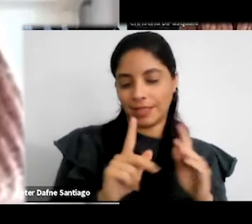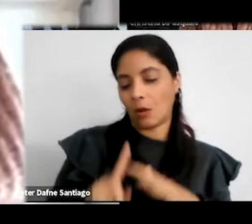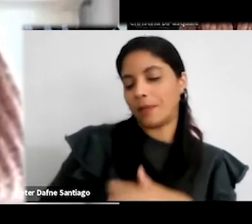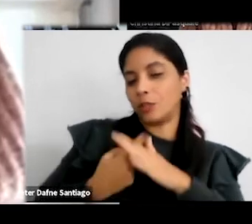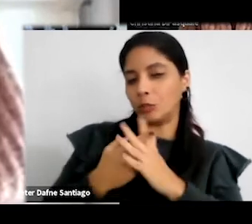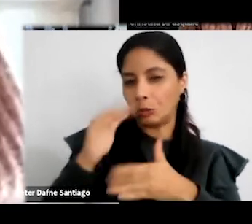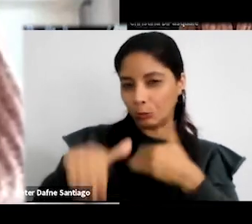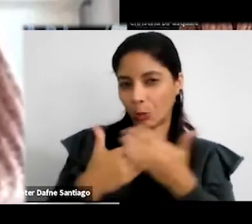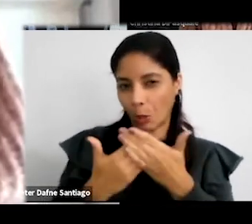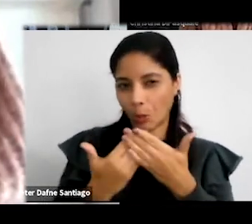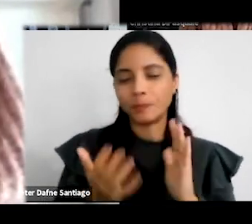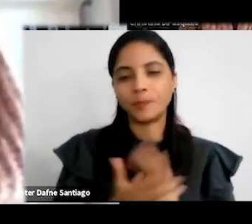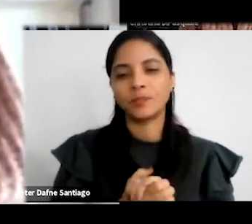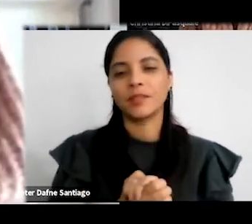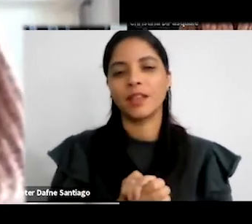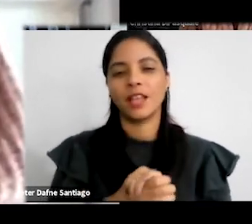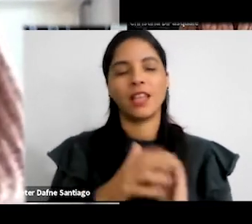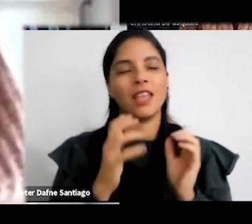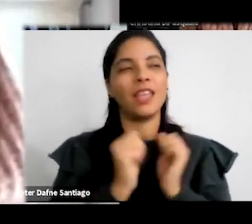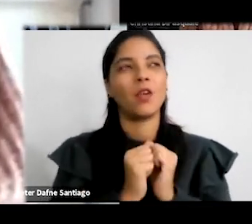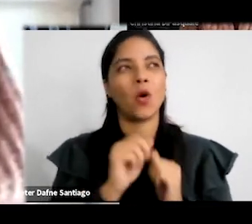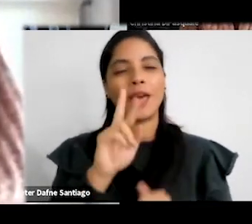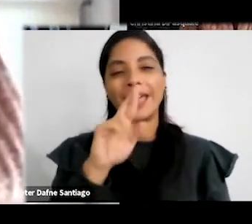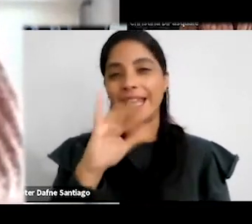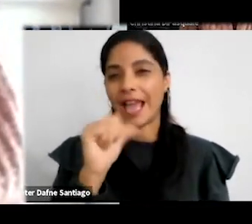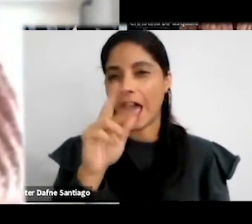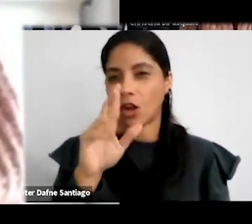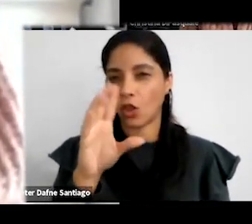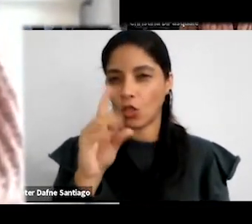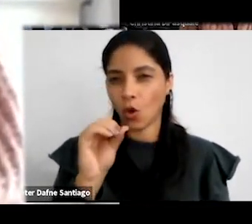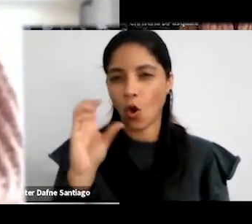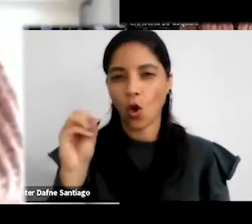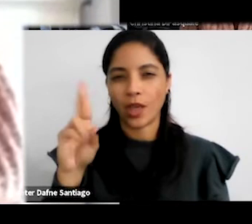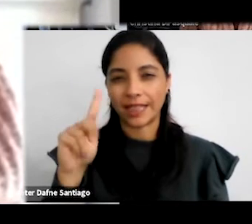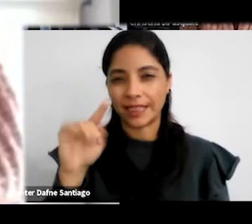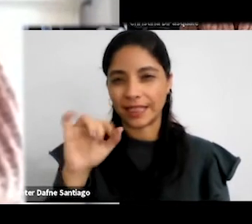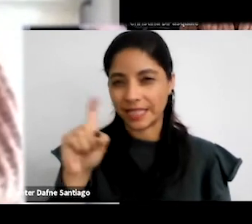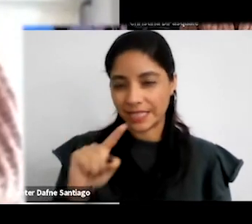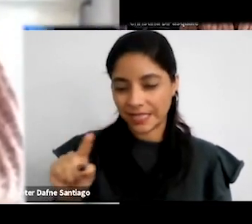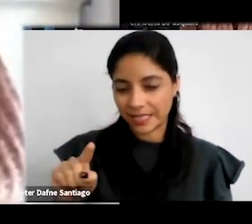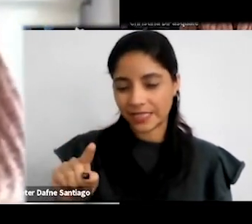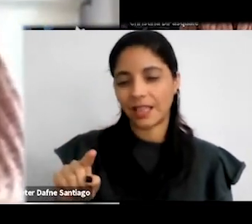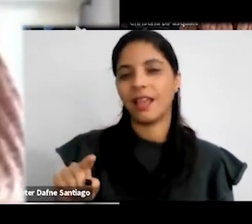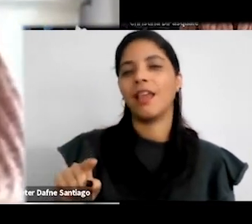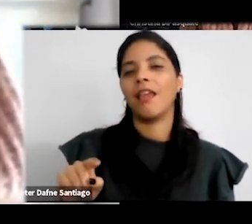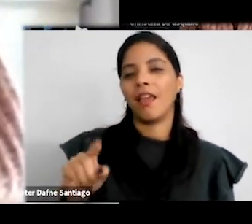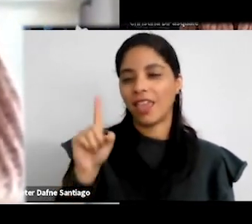Raquel Ortiz, who went from production secretary to, by the end of it, series producer. So she had a